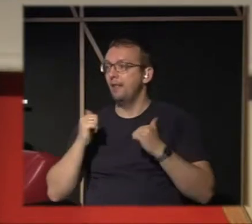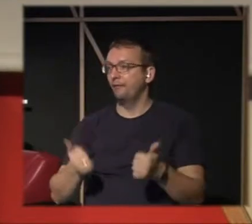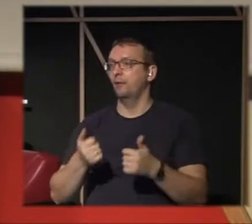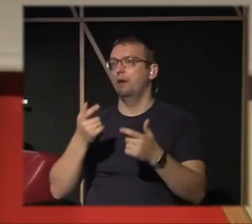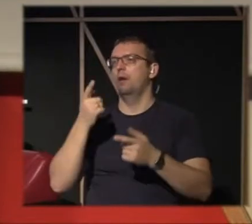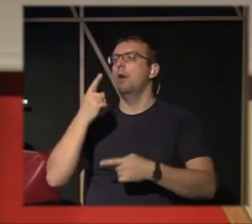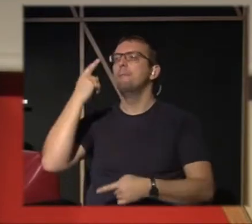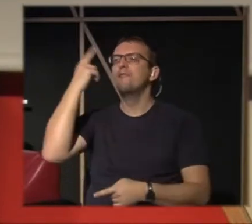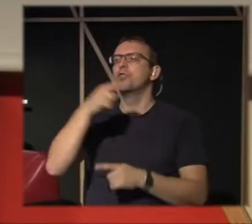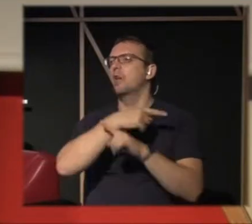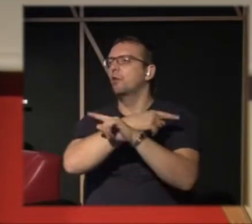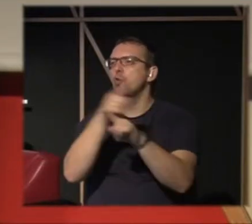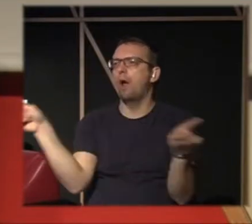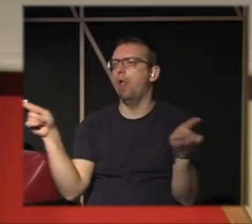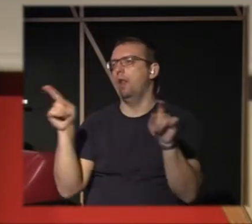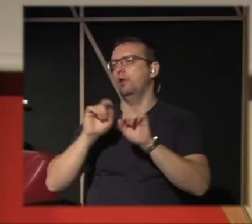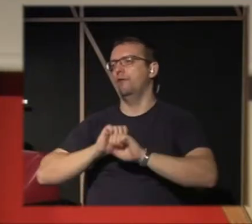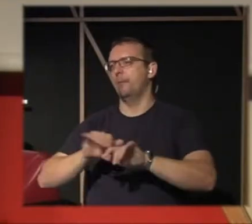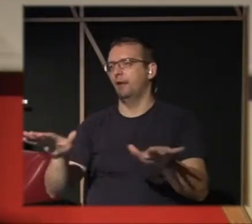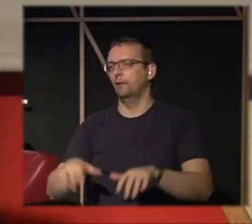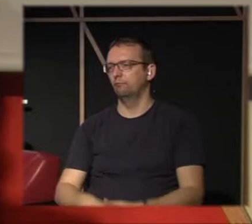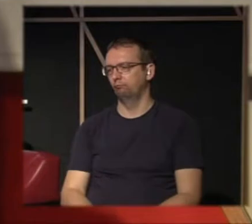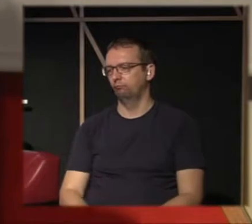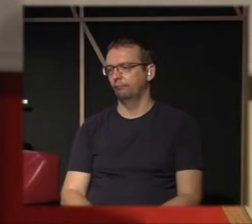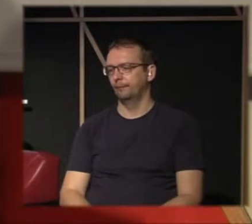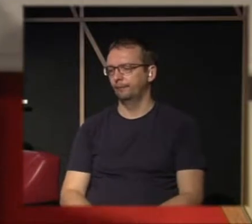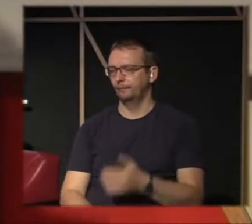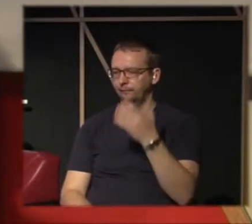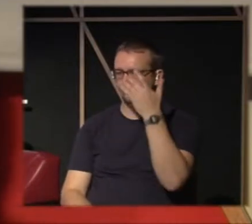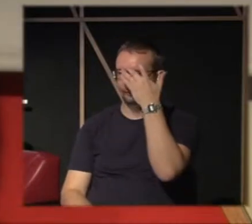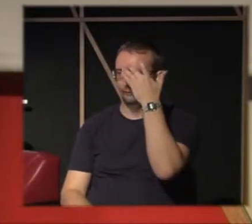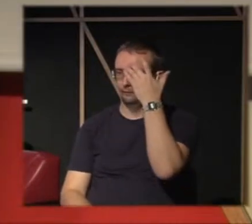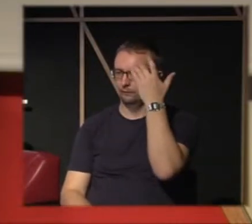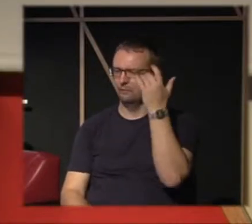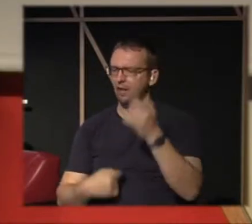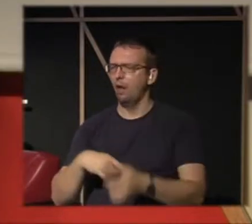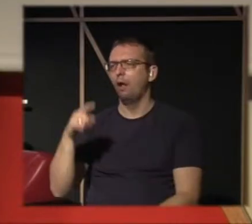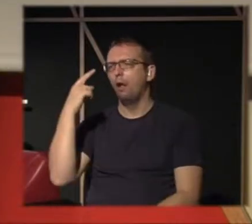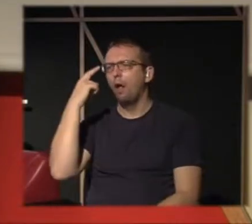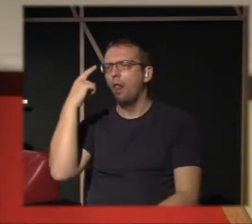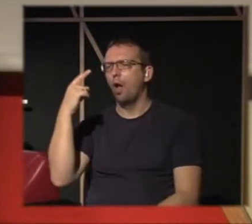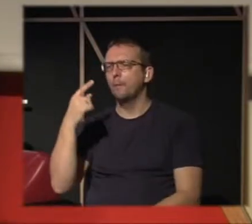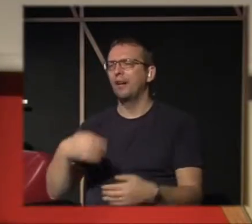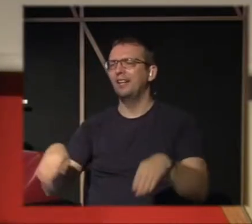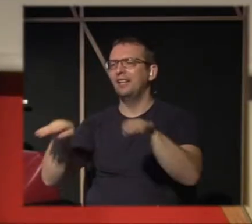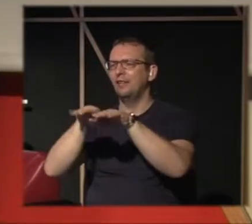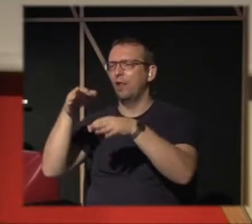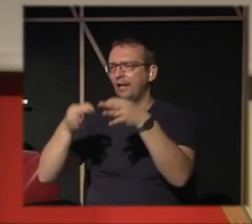final. Equal game been presented. I think I can skip